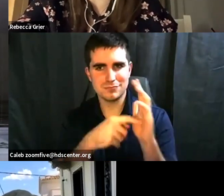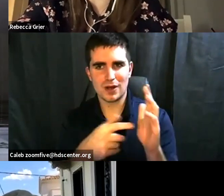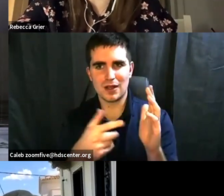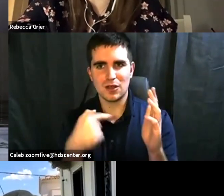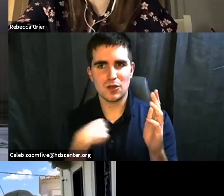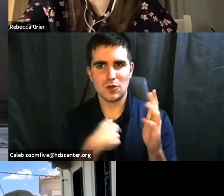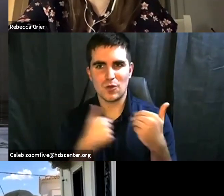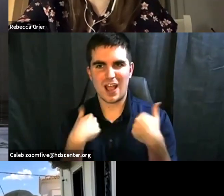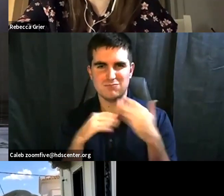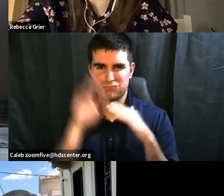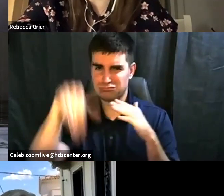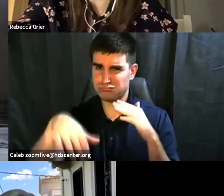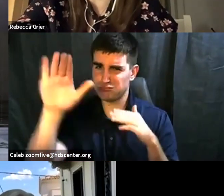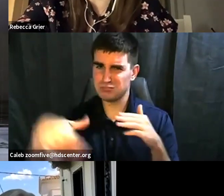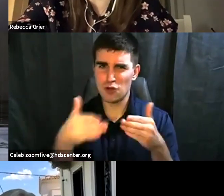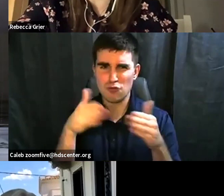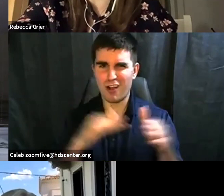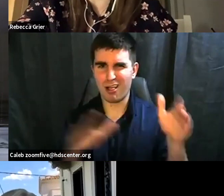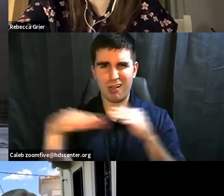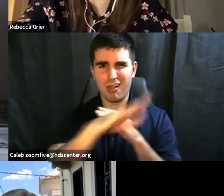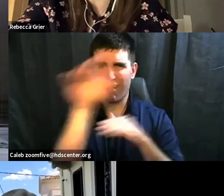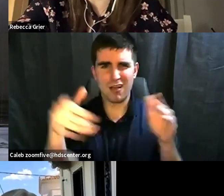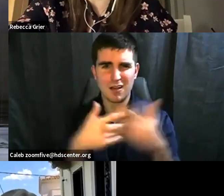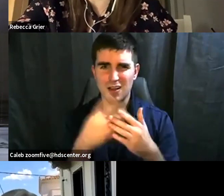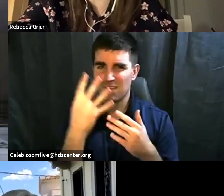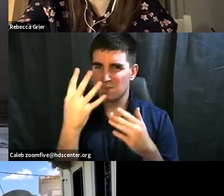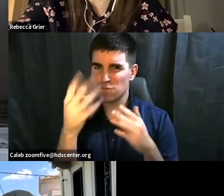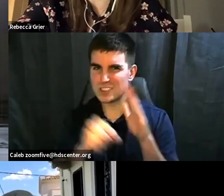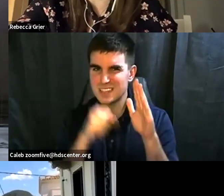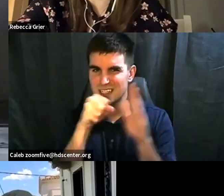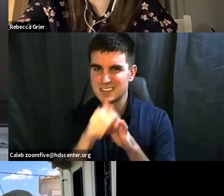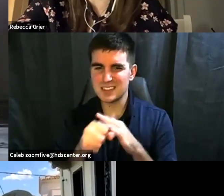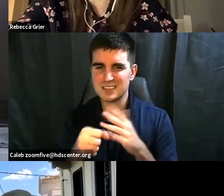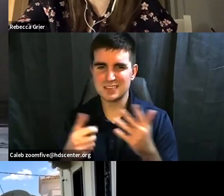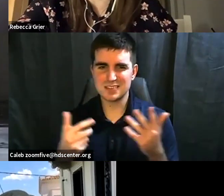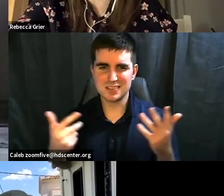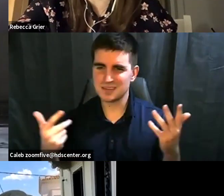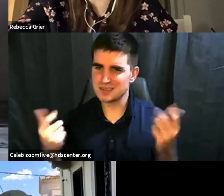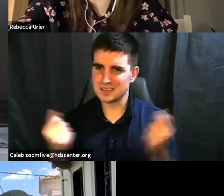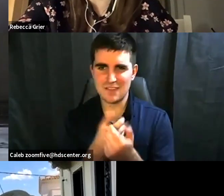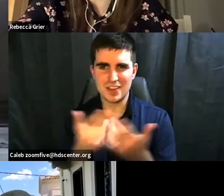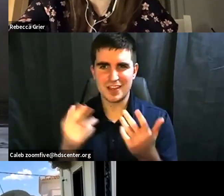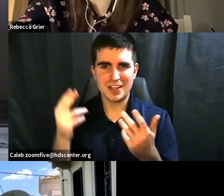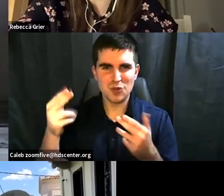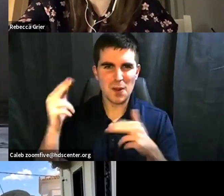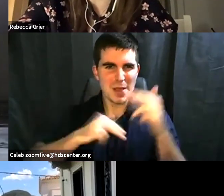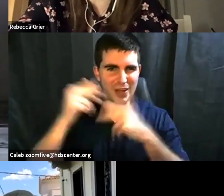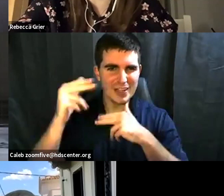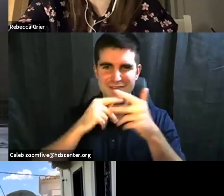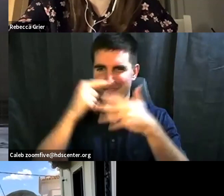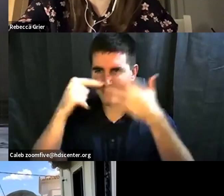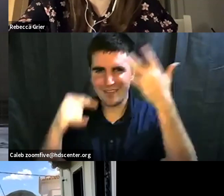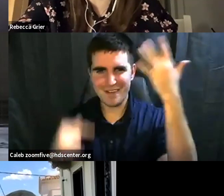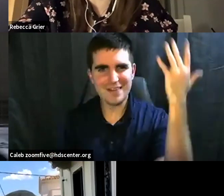crazy terrain, crazy roads, all four seasons, all types of buildings, historic buildings. So as I like to